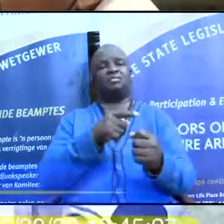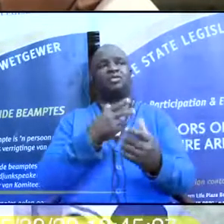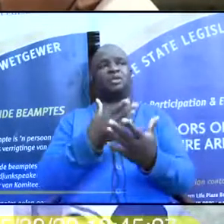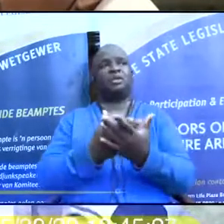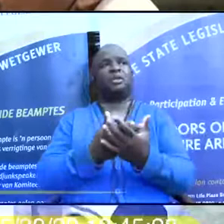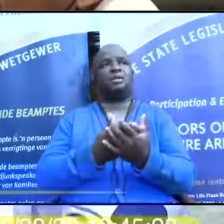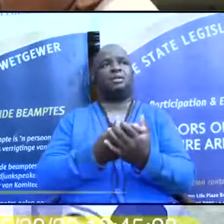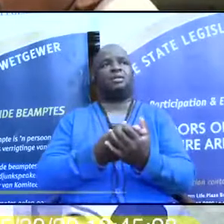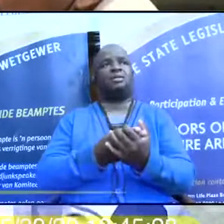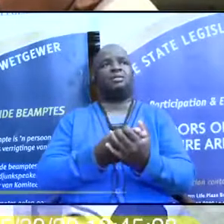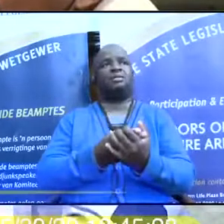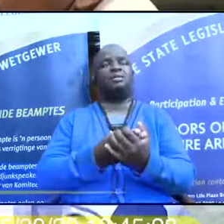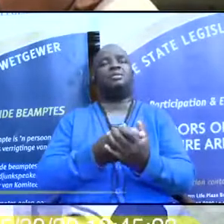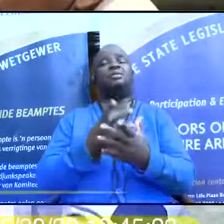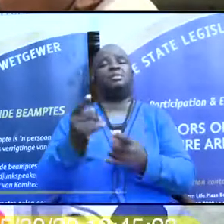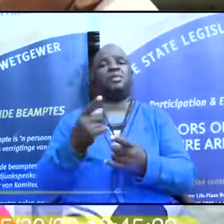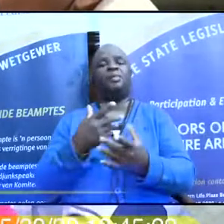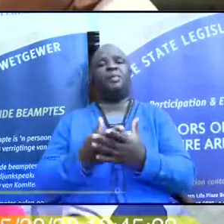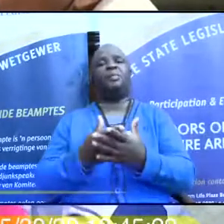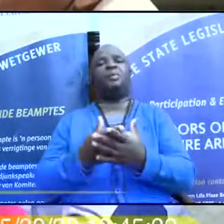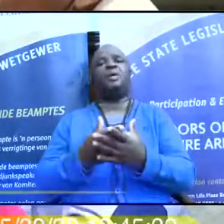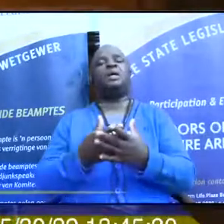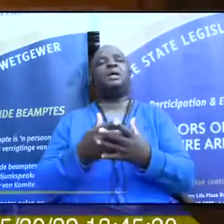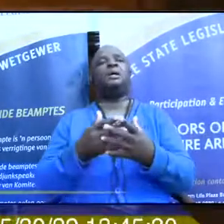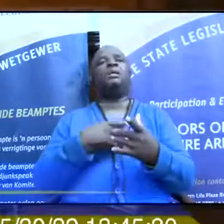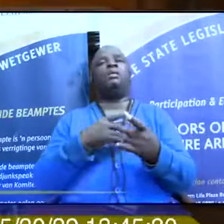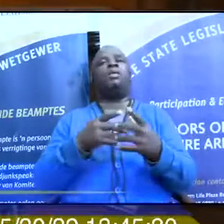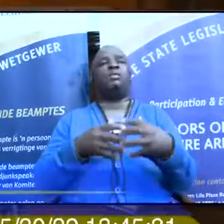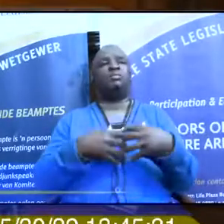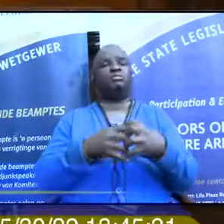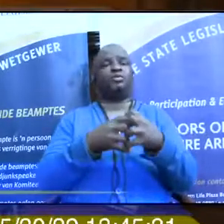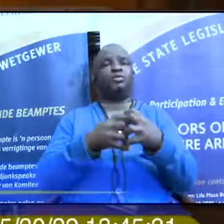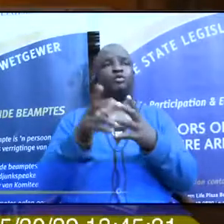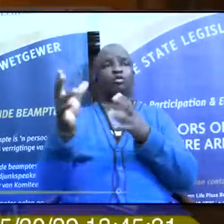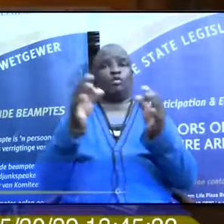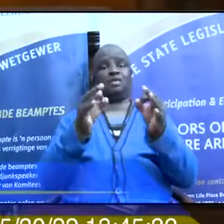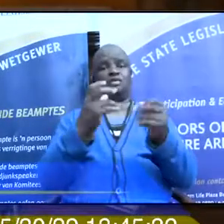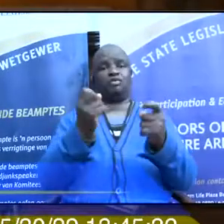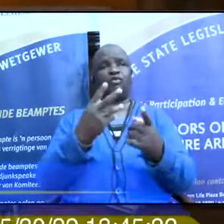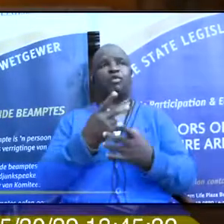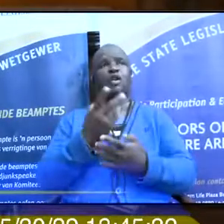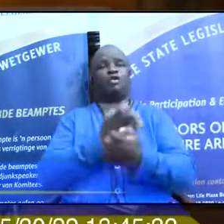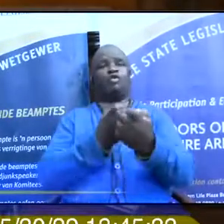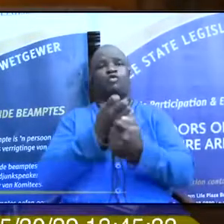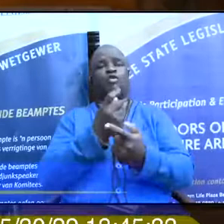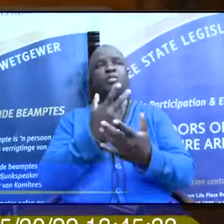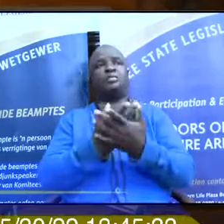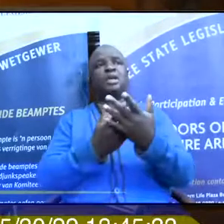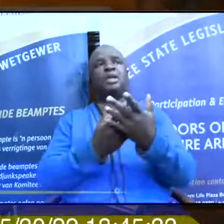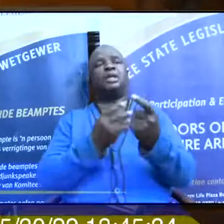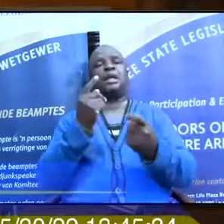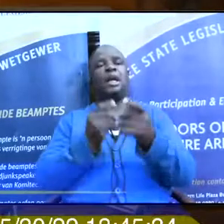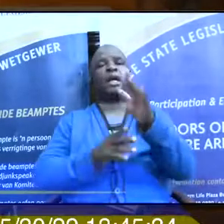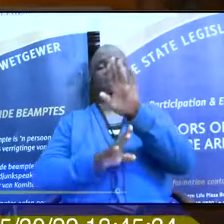able to create jobs yet to stimulate the economy of that particular town